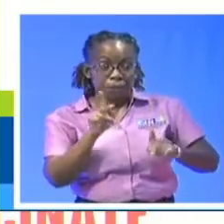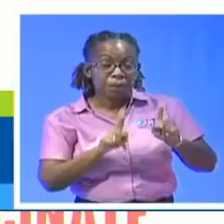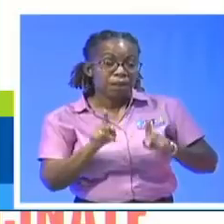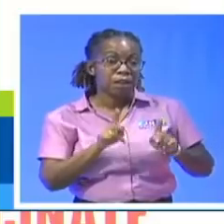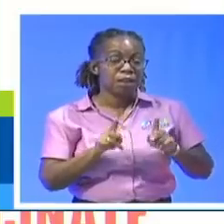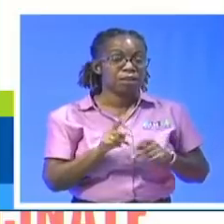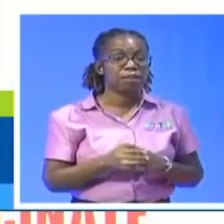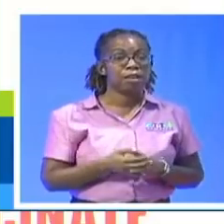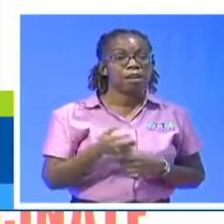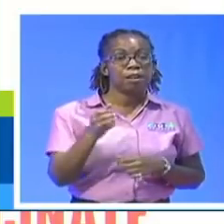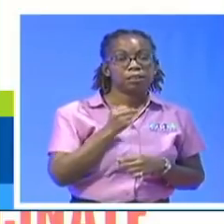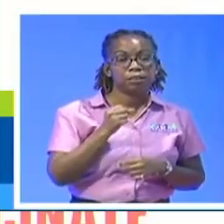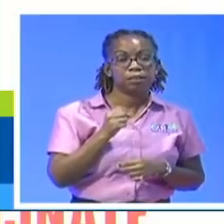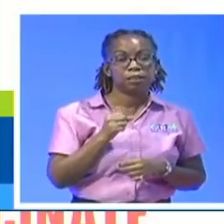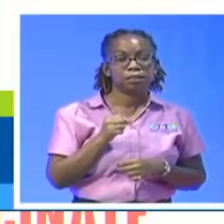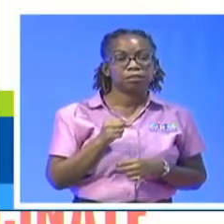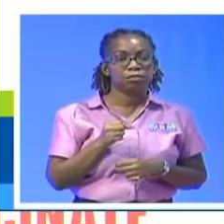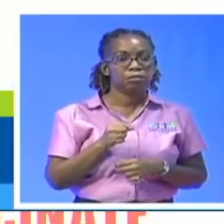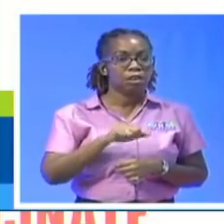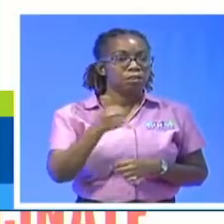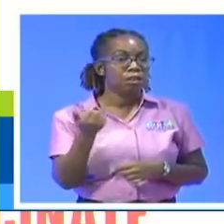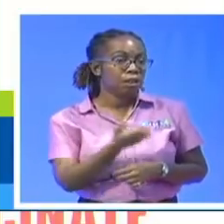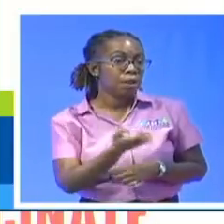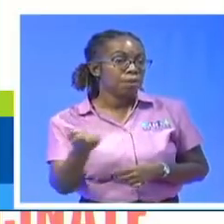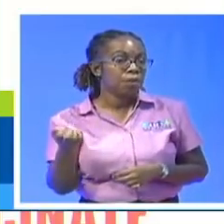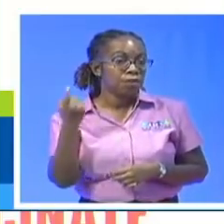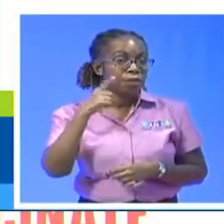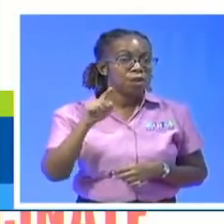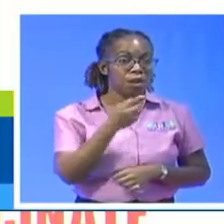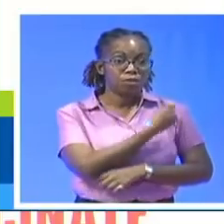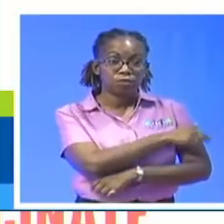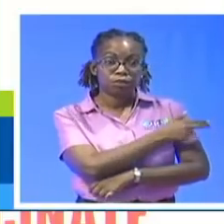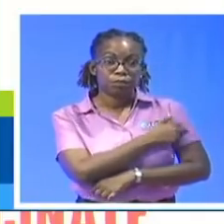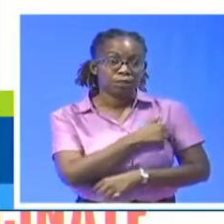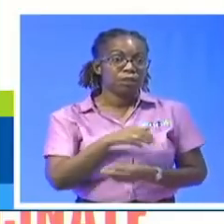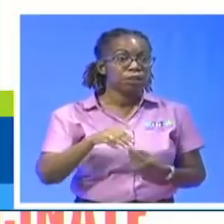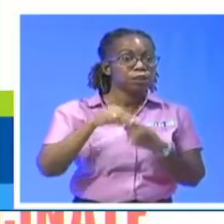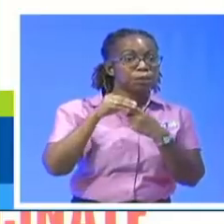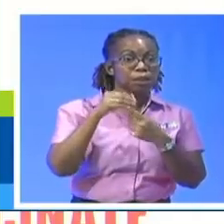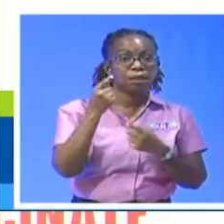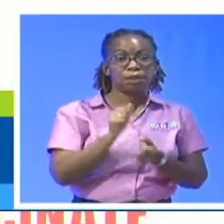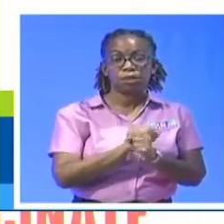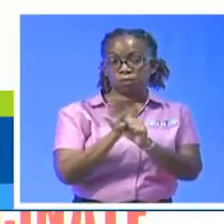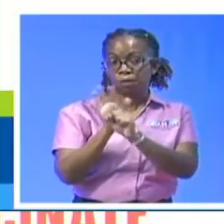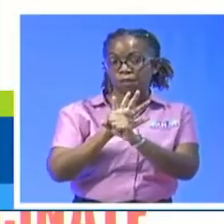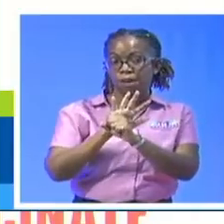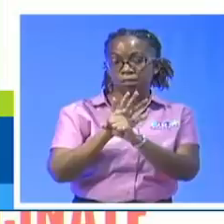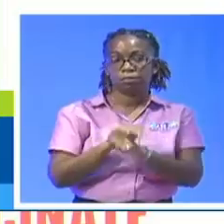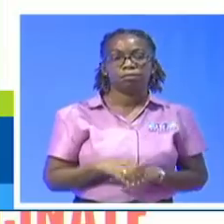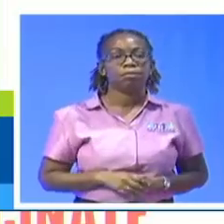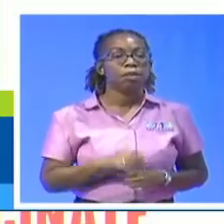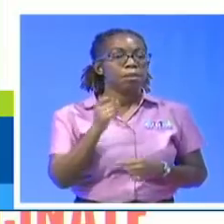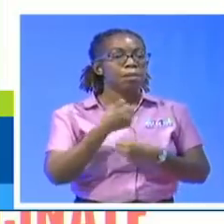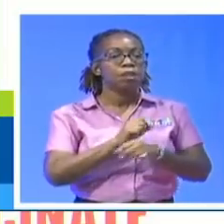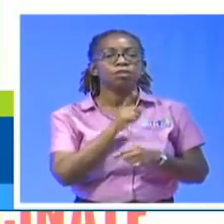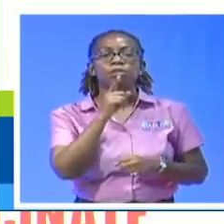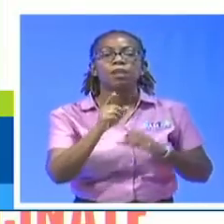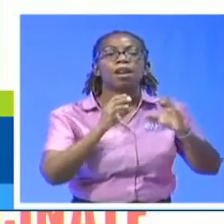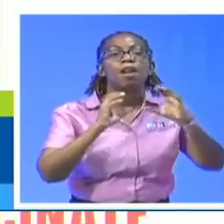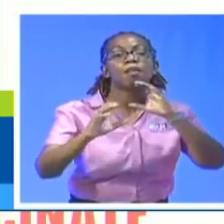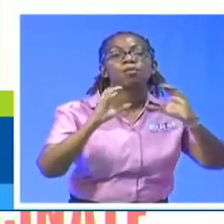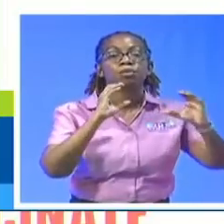of the parallel health facilities, designing and implementation of a dynamic communication strategy, just to highlight a